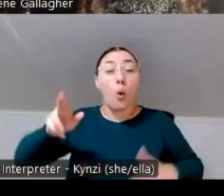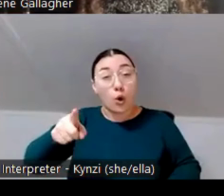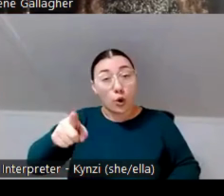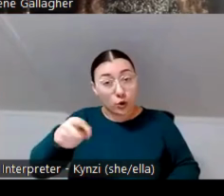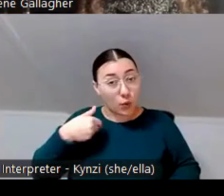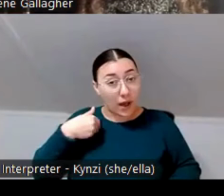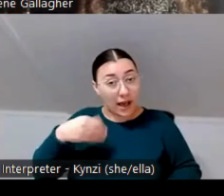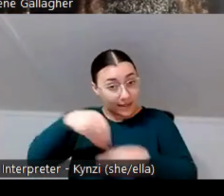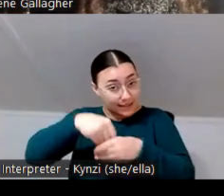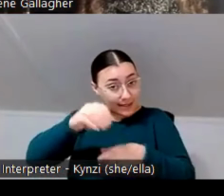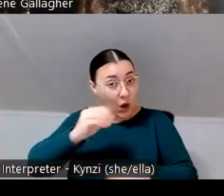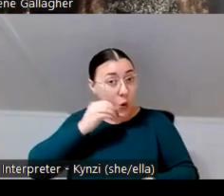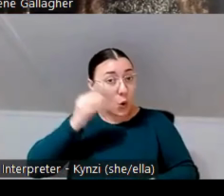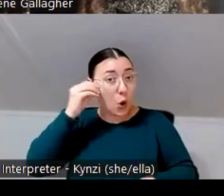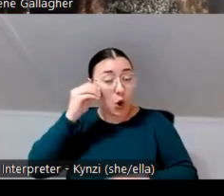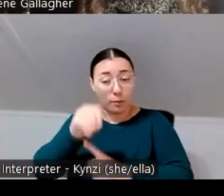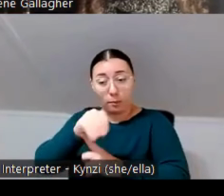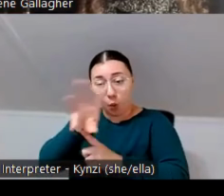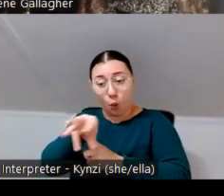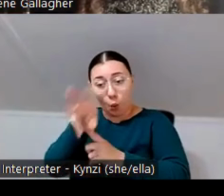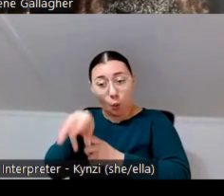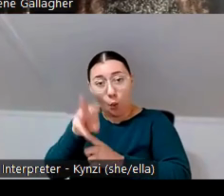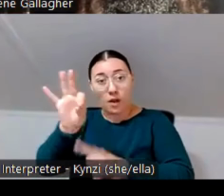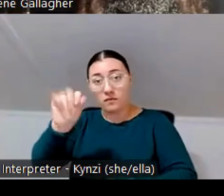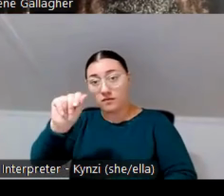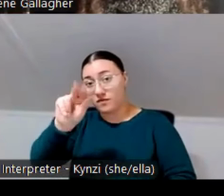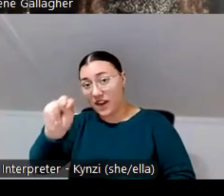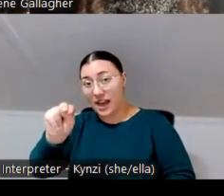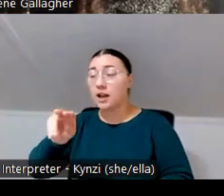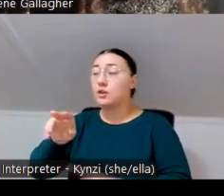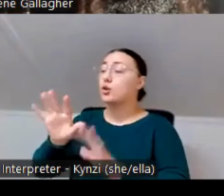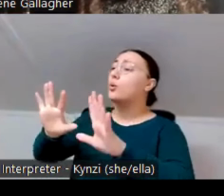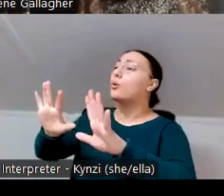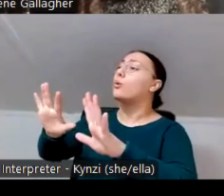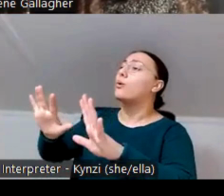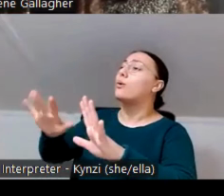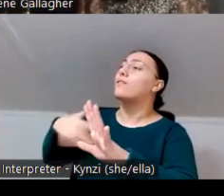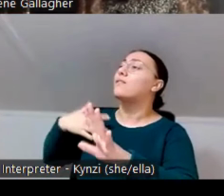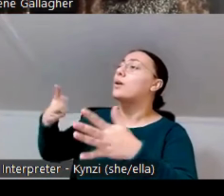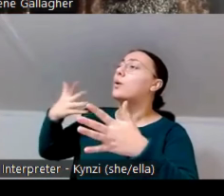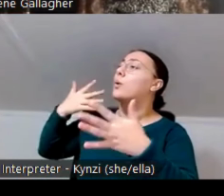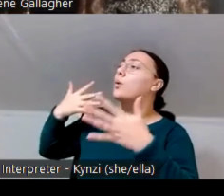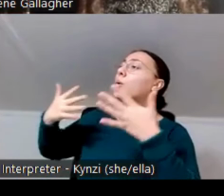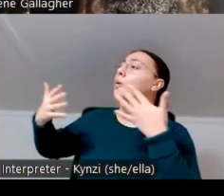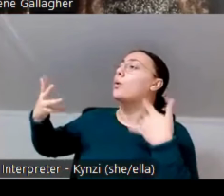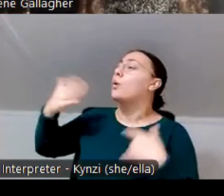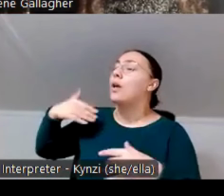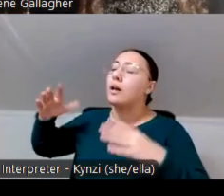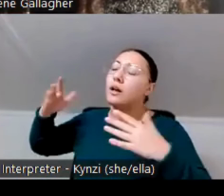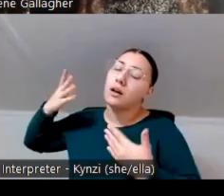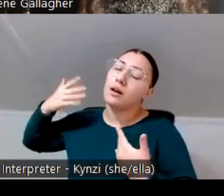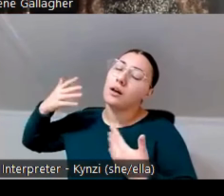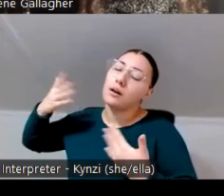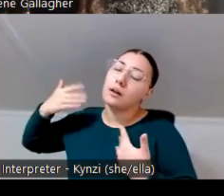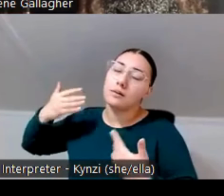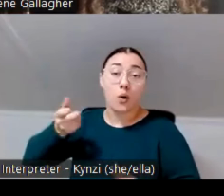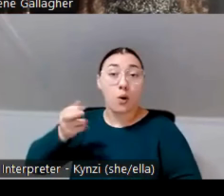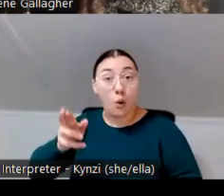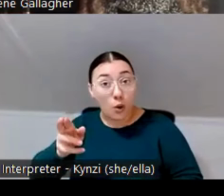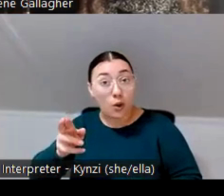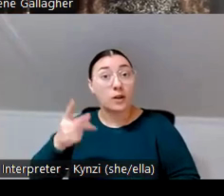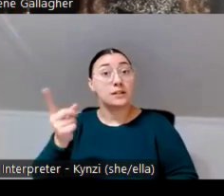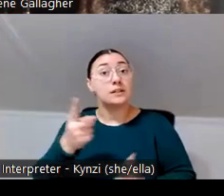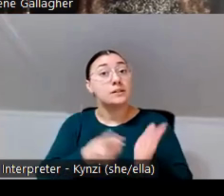it blow on your face or your arms and feel the cool, gentle breeze. Or somebody can blow gently on